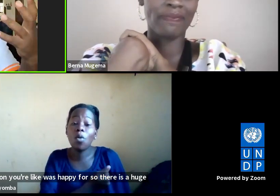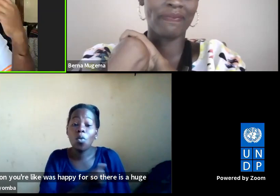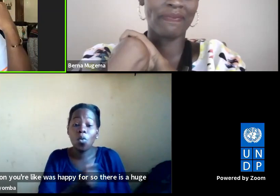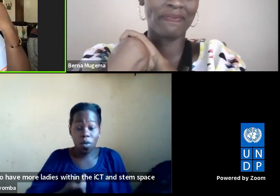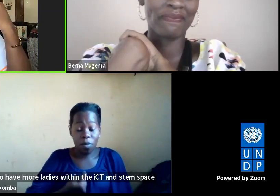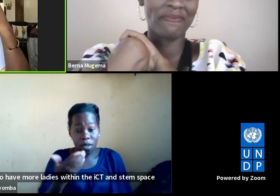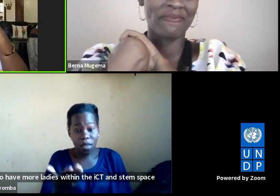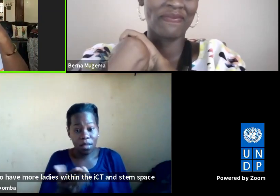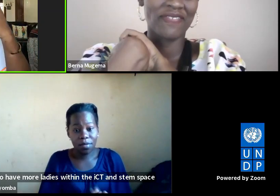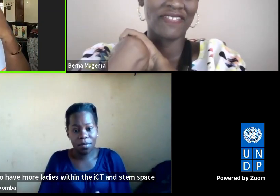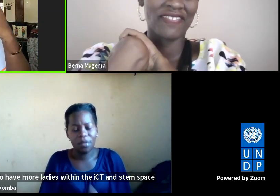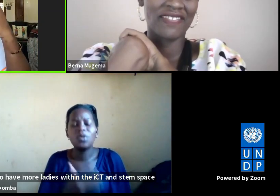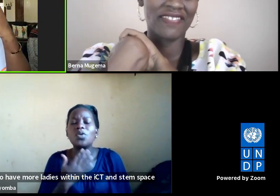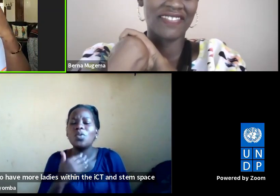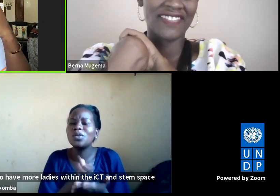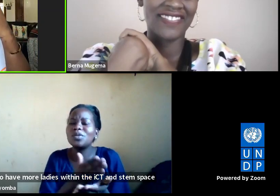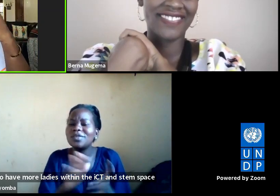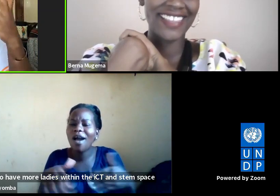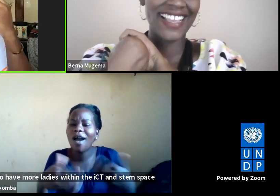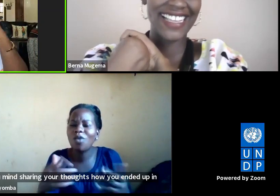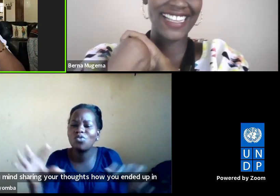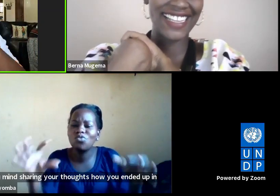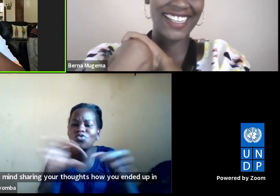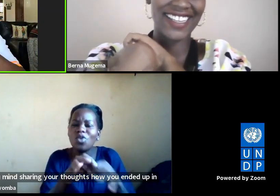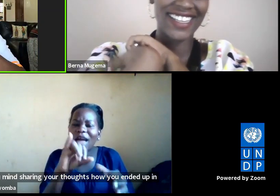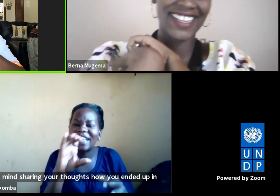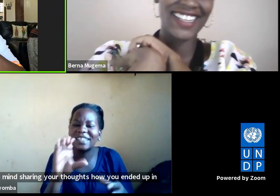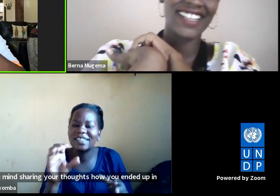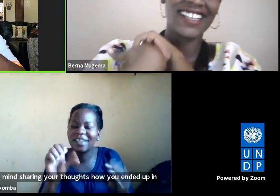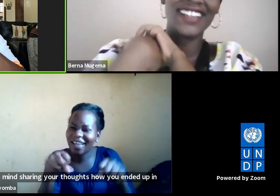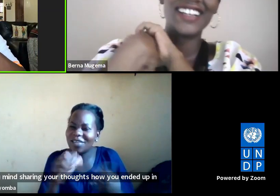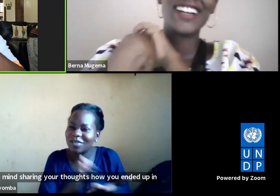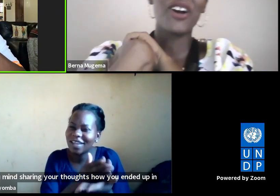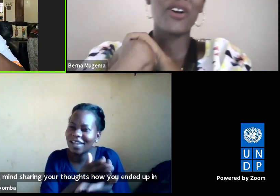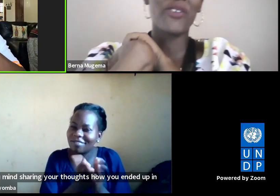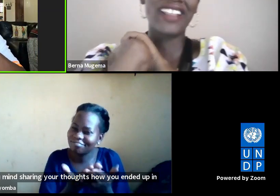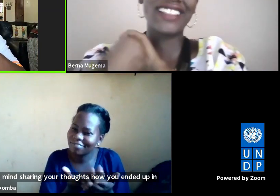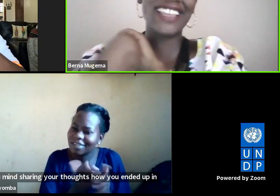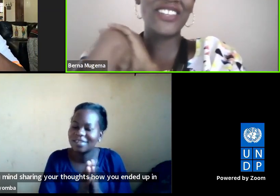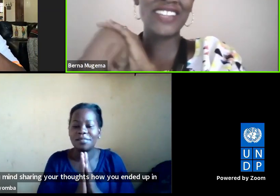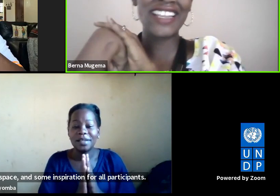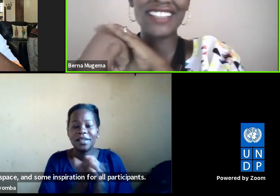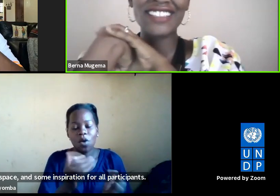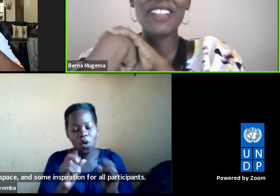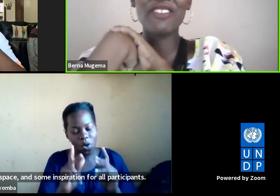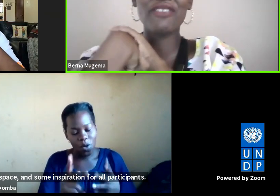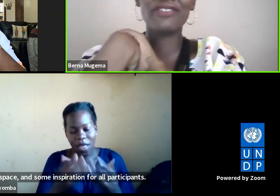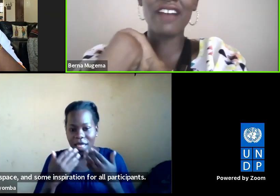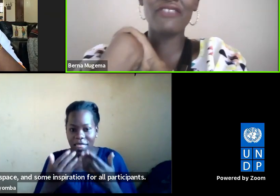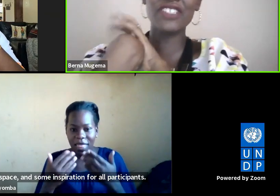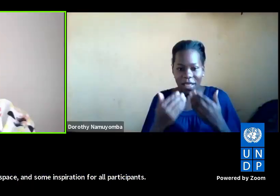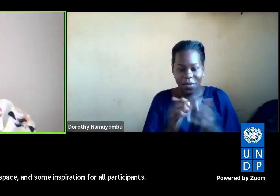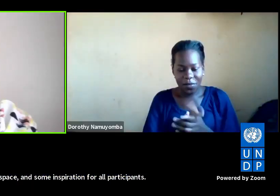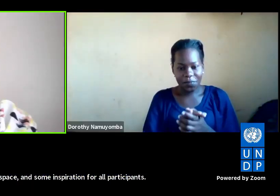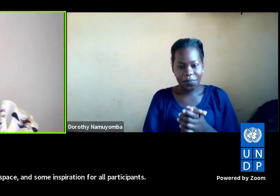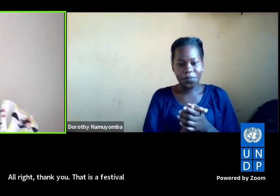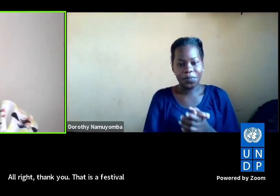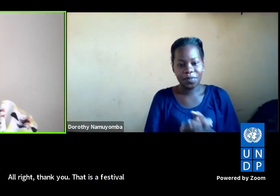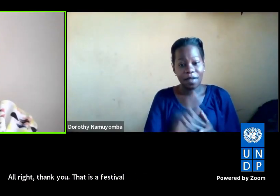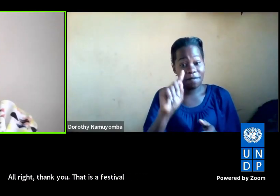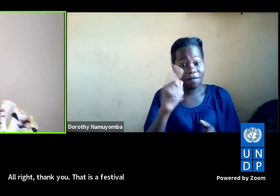you mind sharing your thoughts, how you ended up in this space and some inspiration for our participants? All right, thank you, Dennis. First of